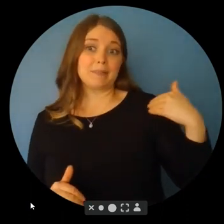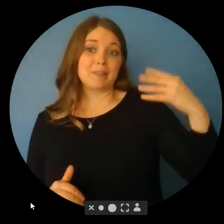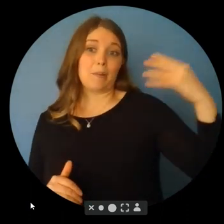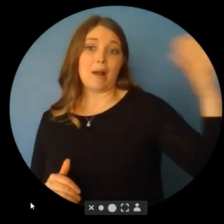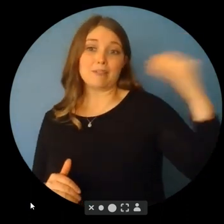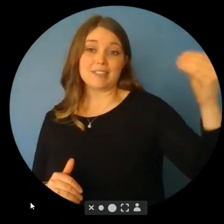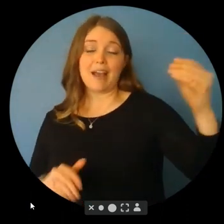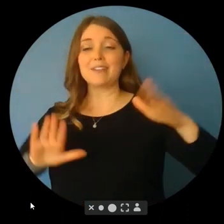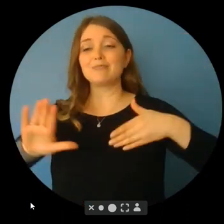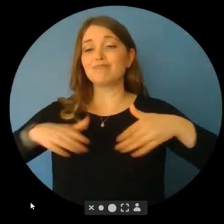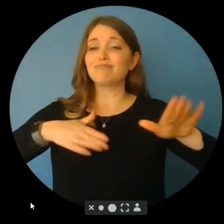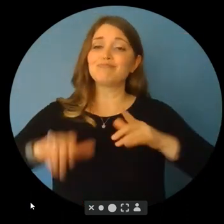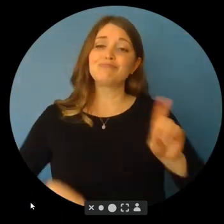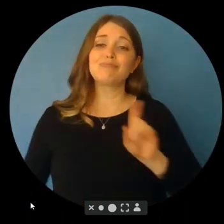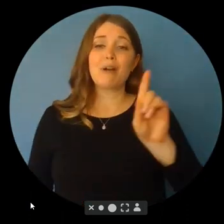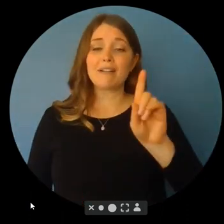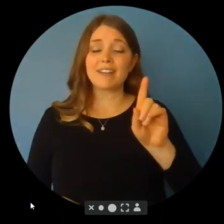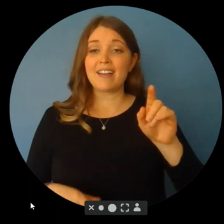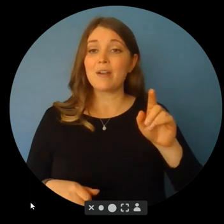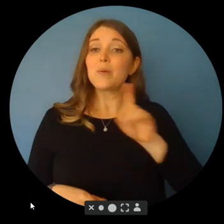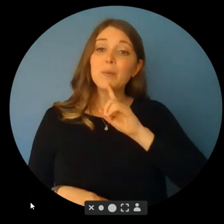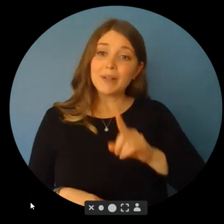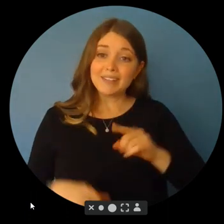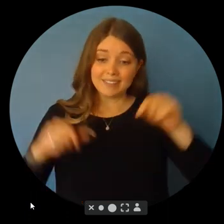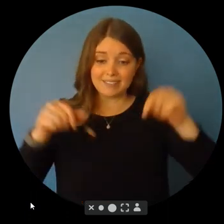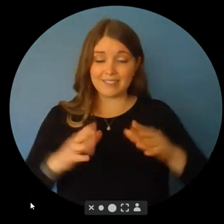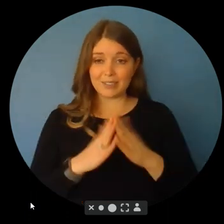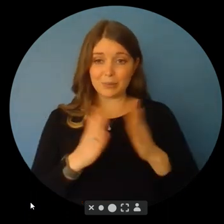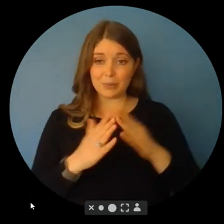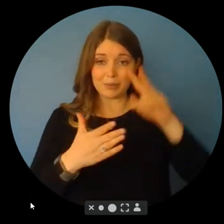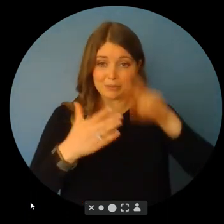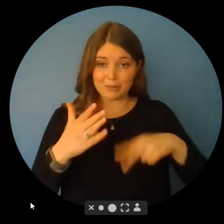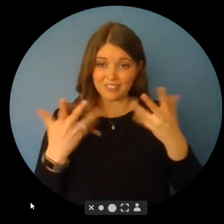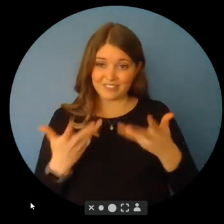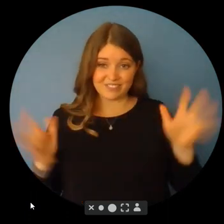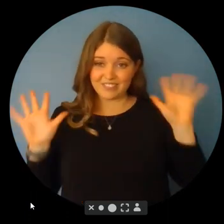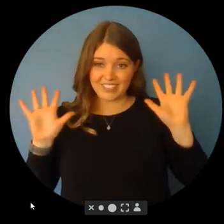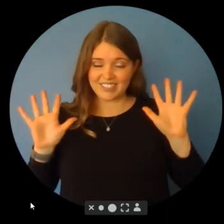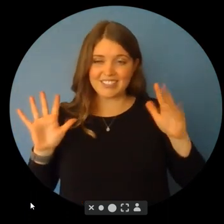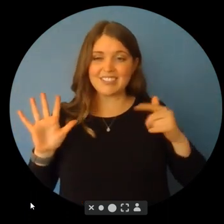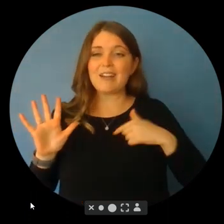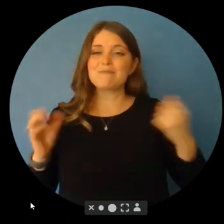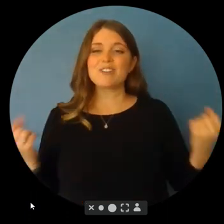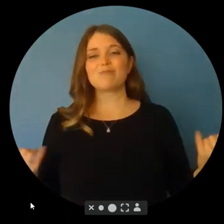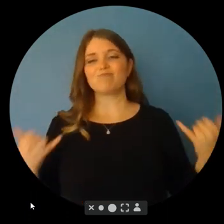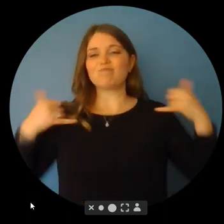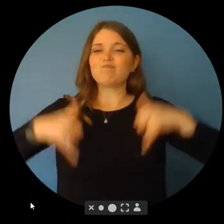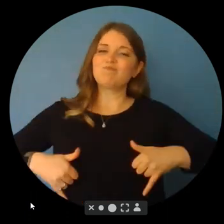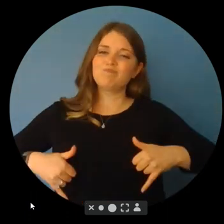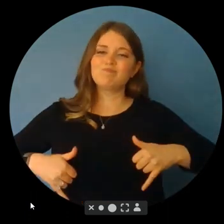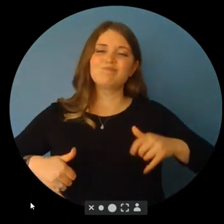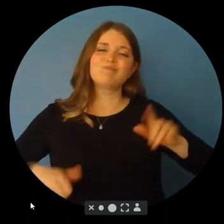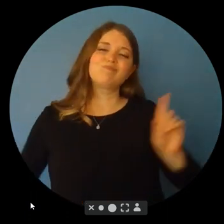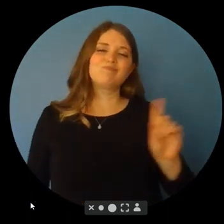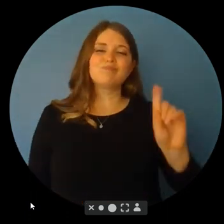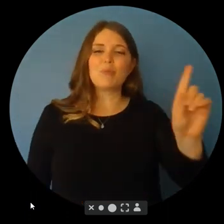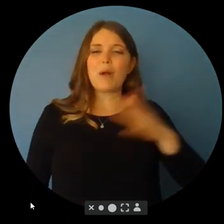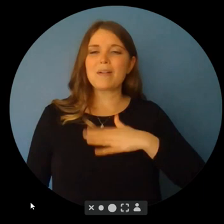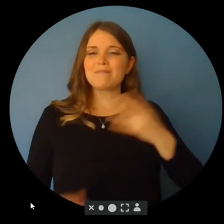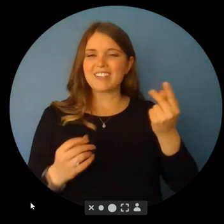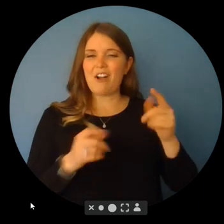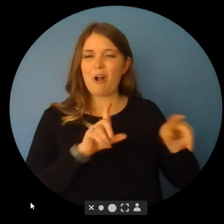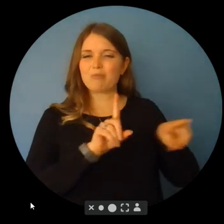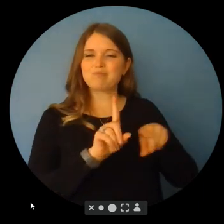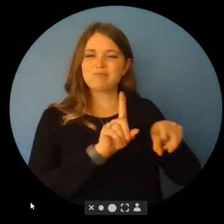take walks. In fact, after I'm done reading these books, I'm going to get on my coat and take him for a nice little walk around my neighborhood. So